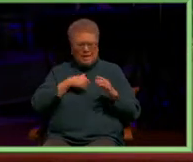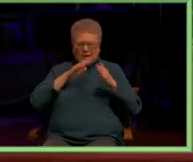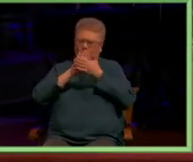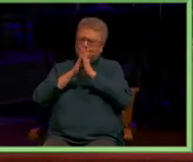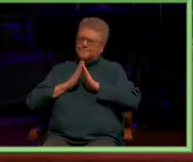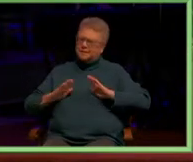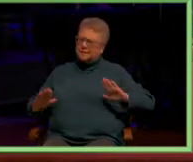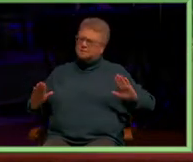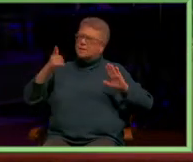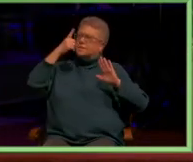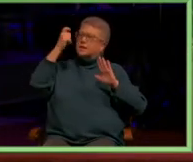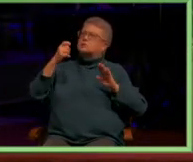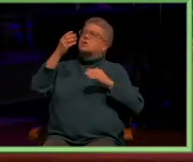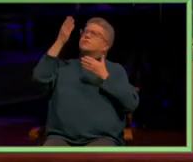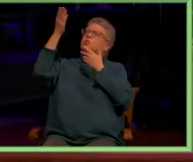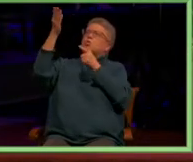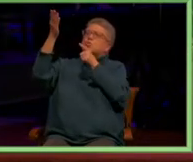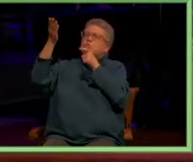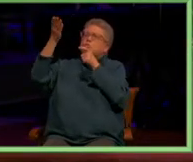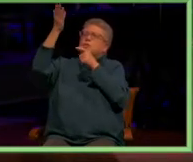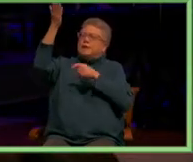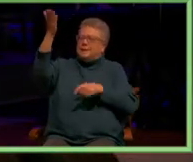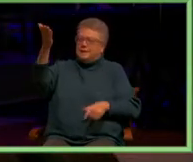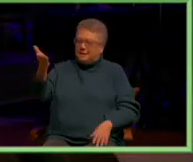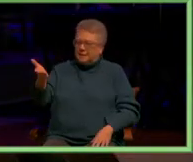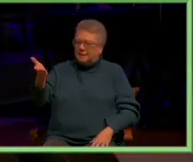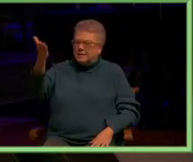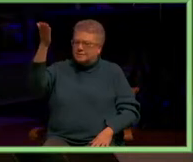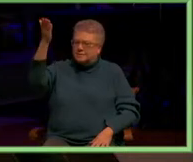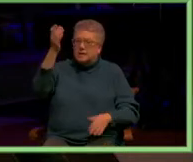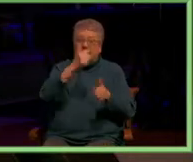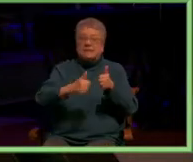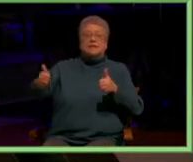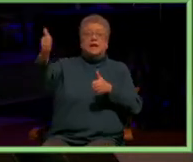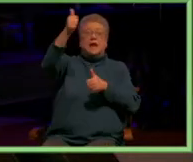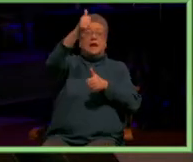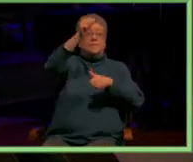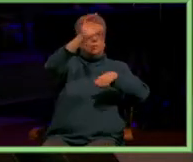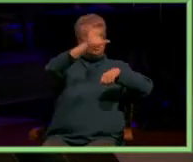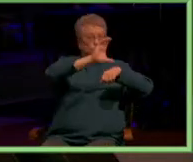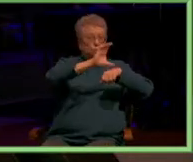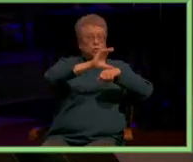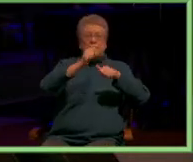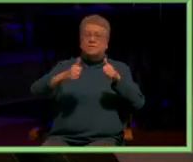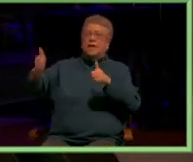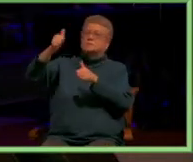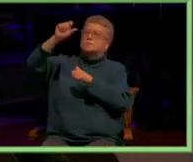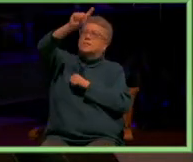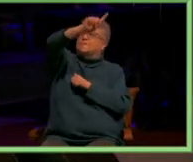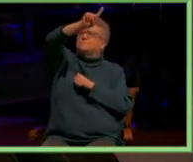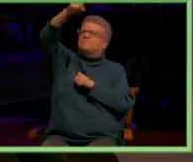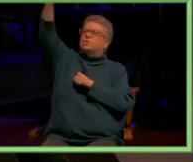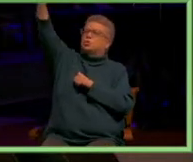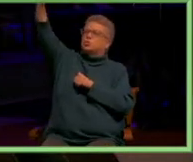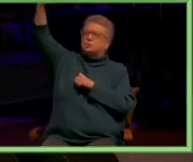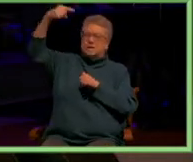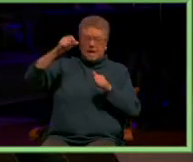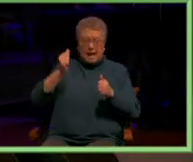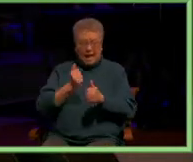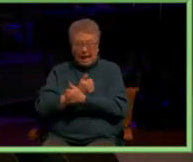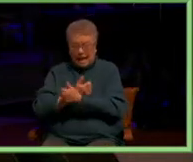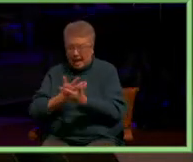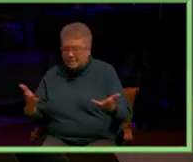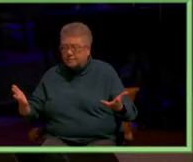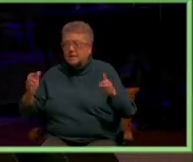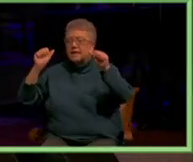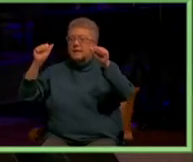18. And he is the head of the body, the church. He is the beginning of the firstborn from the dead, that in everything he might